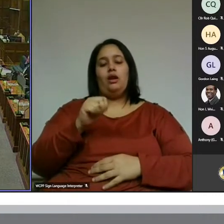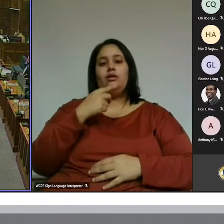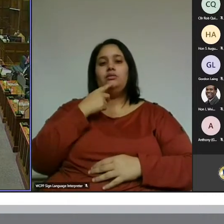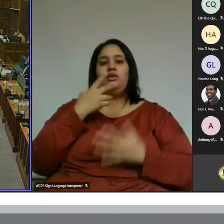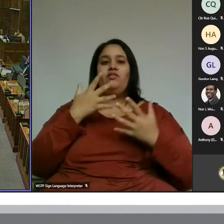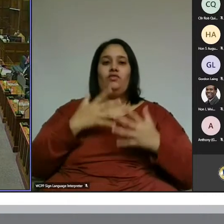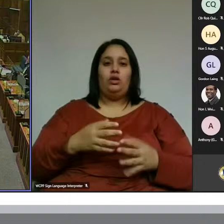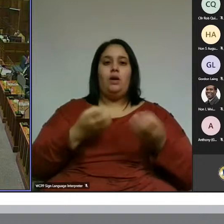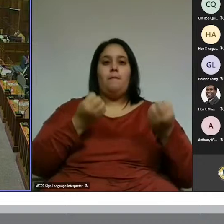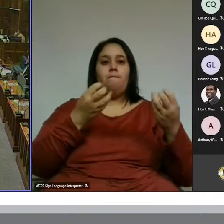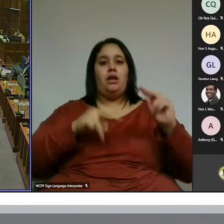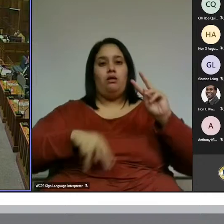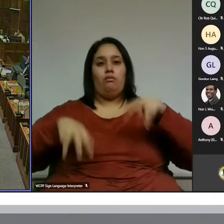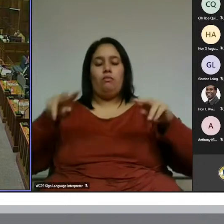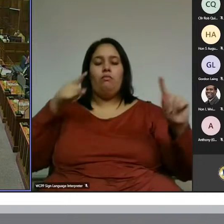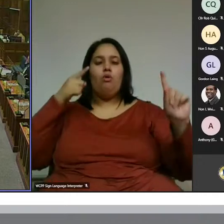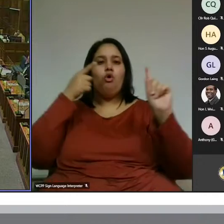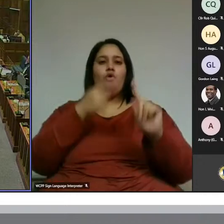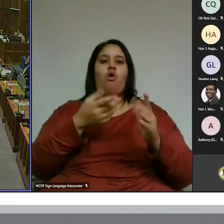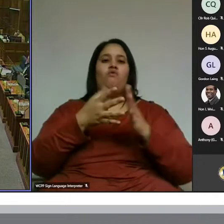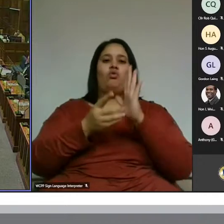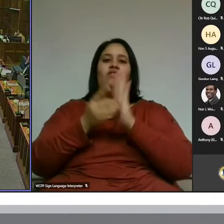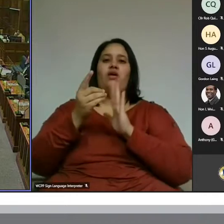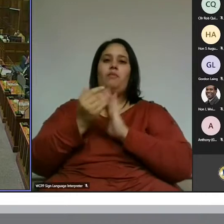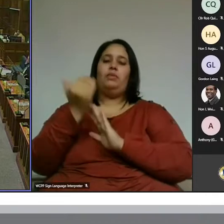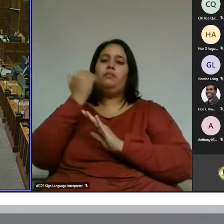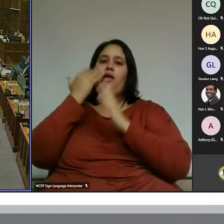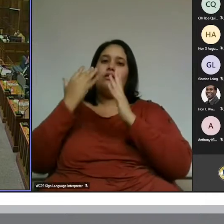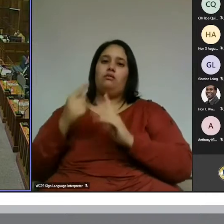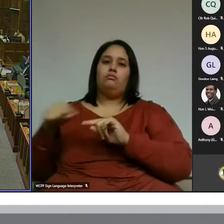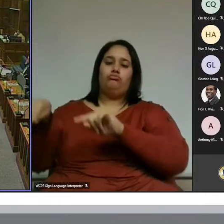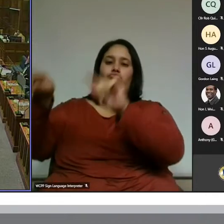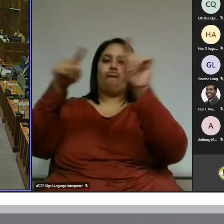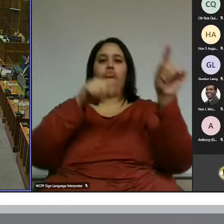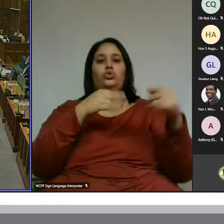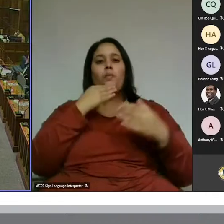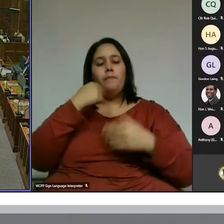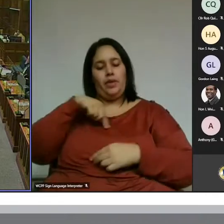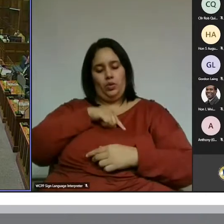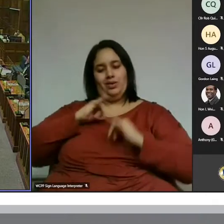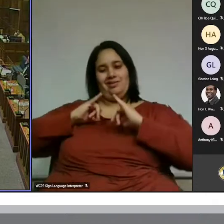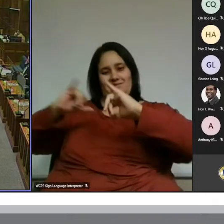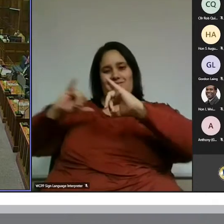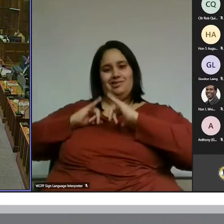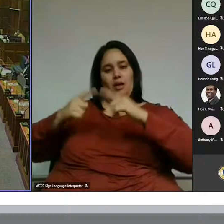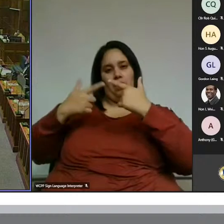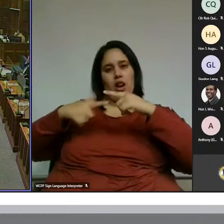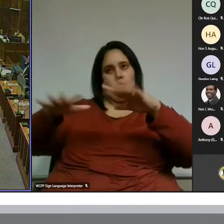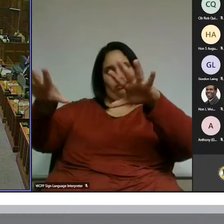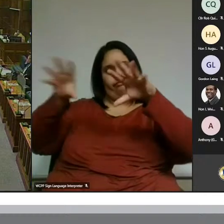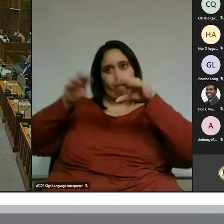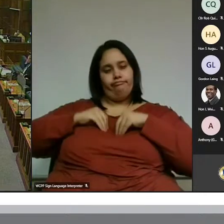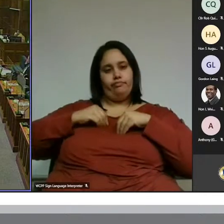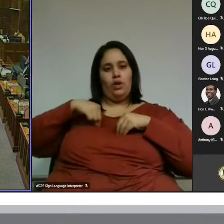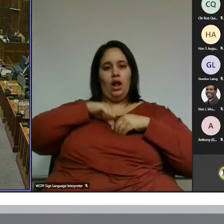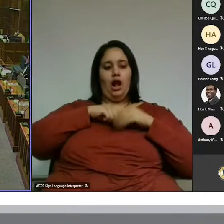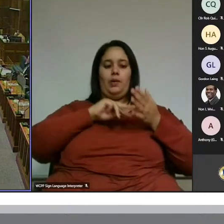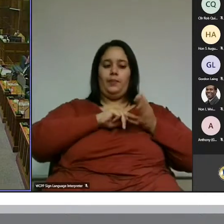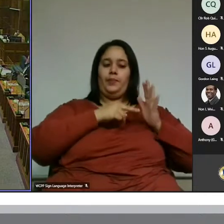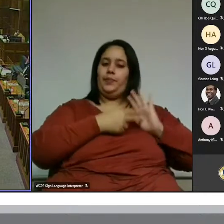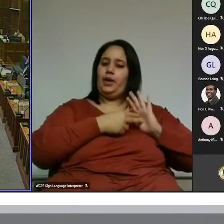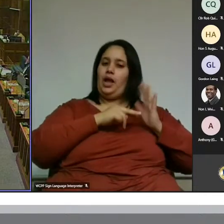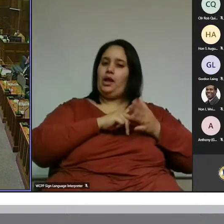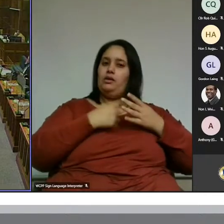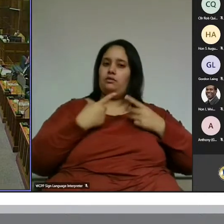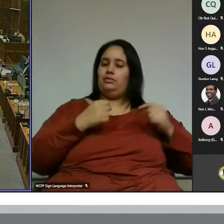of those goals, the Development Bank as well. So we need to start speaking that language in our joint planning. E